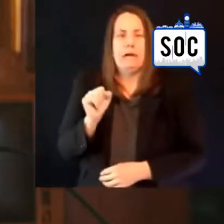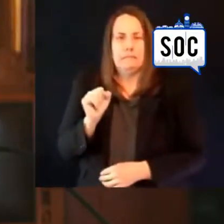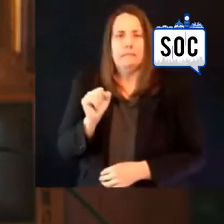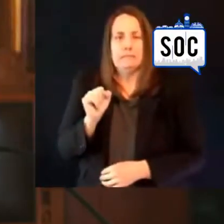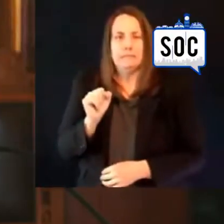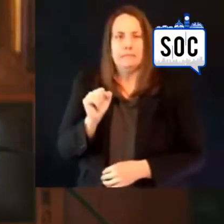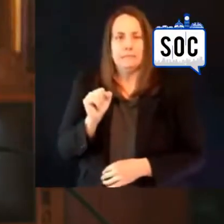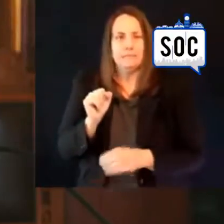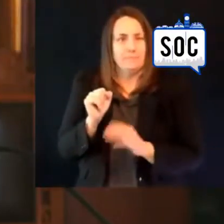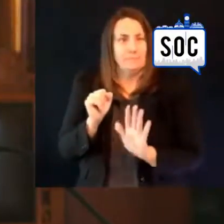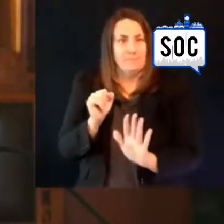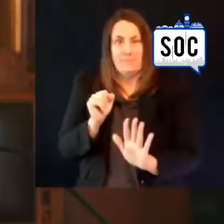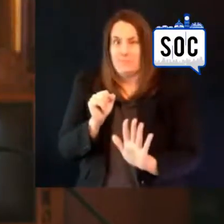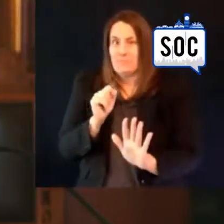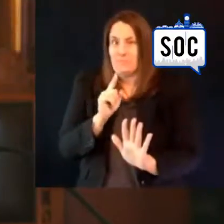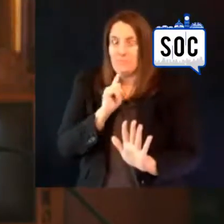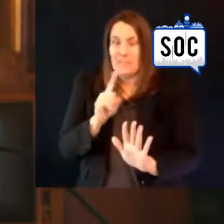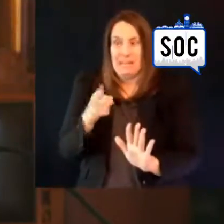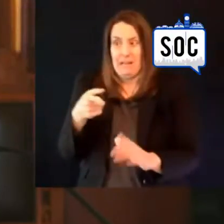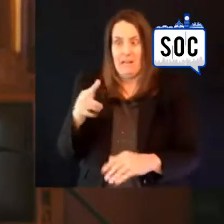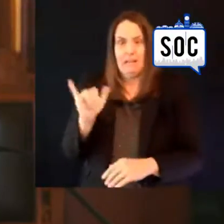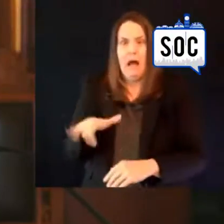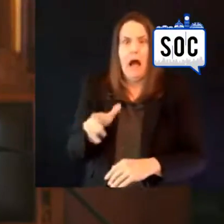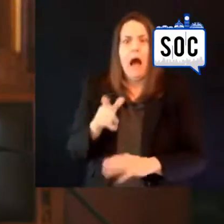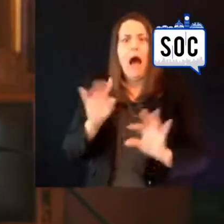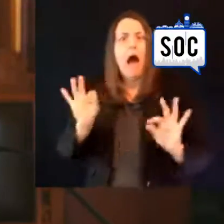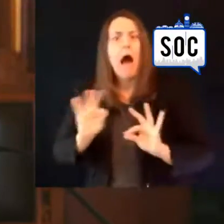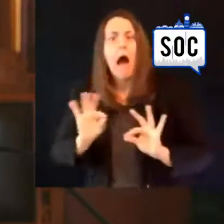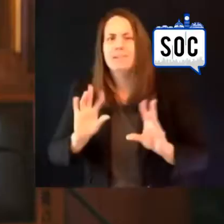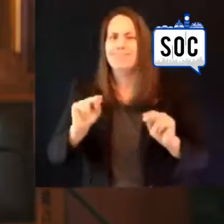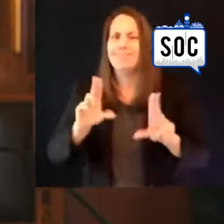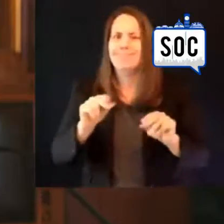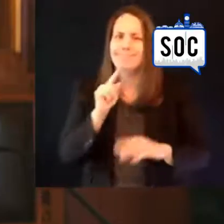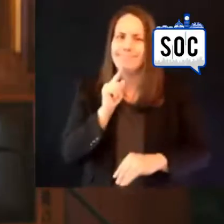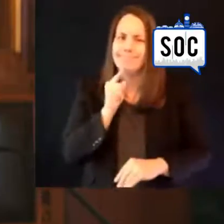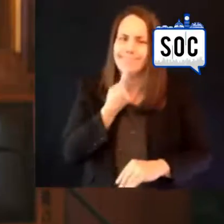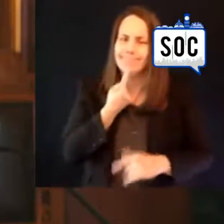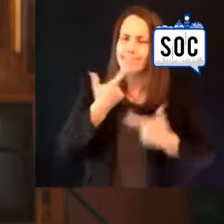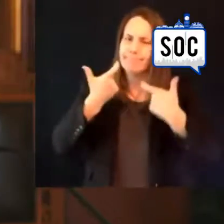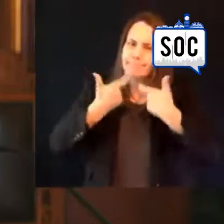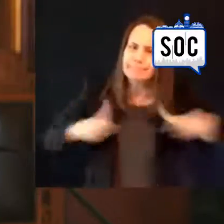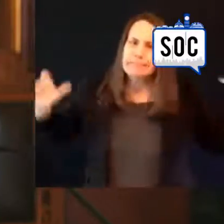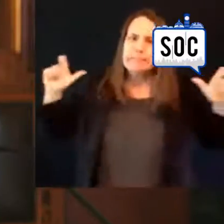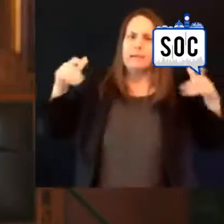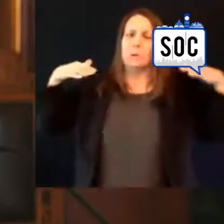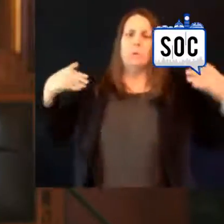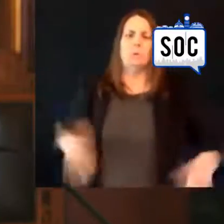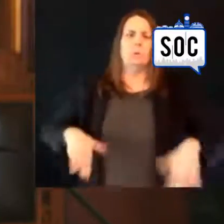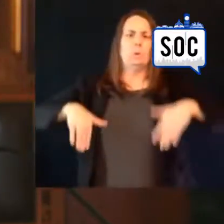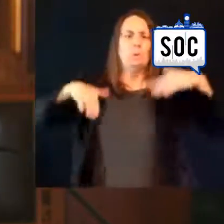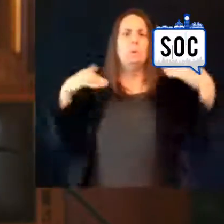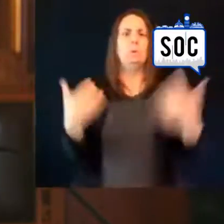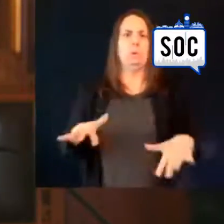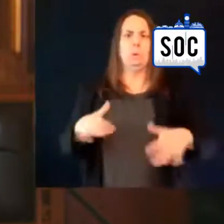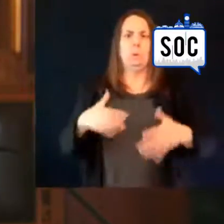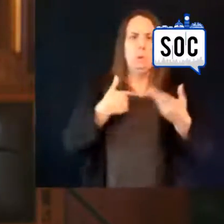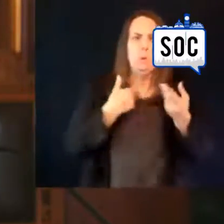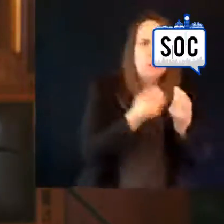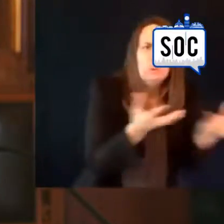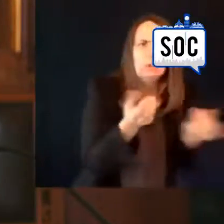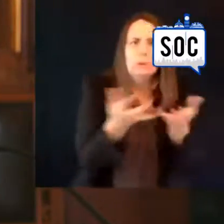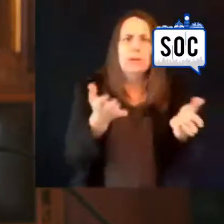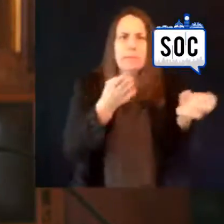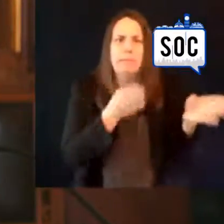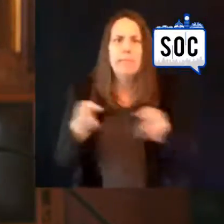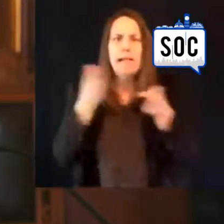monumental task, and our vaccinators are up to the challenge. Again, thank you. We continue to add